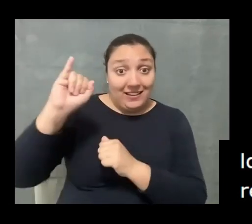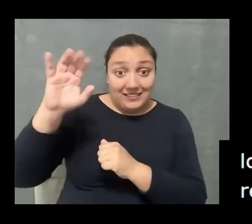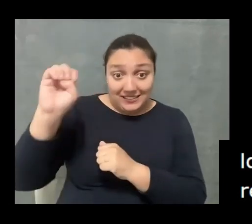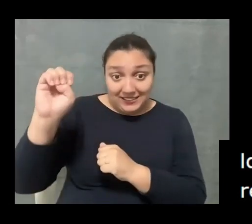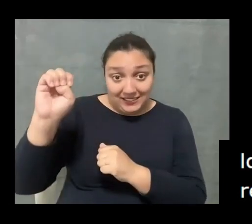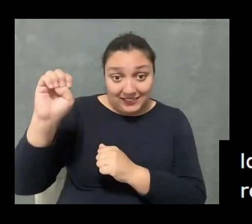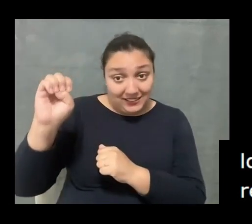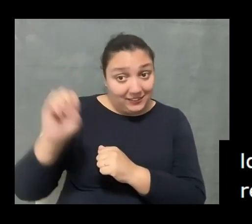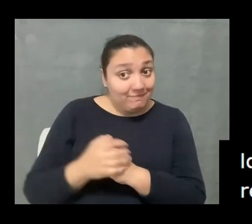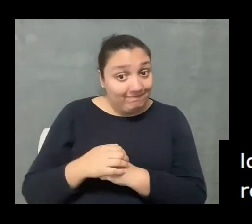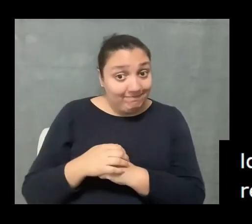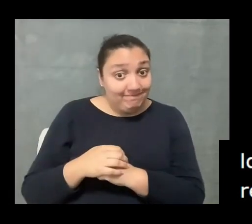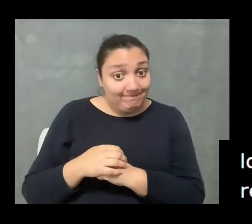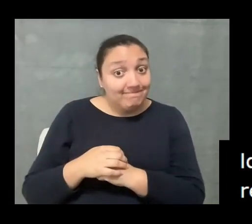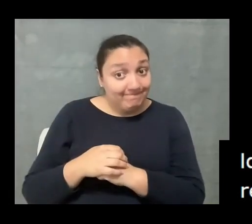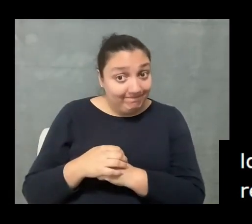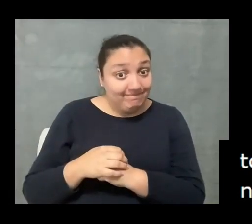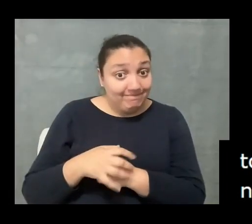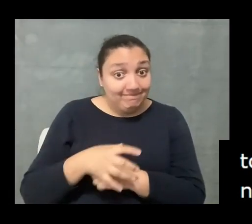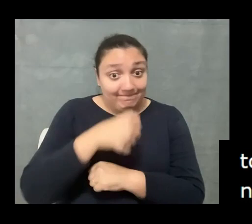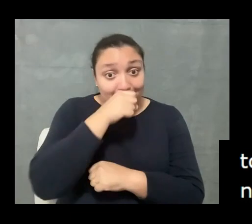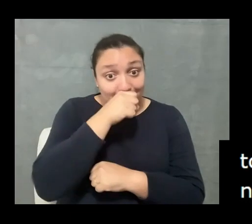ICE. Okay?